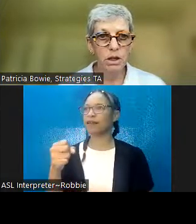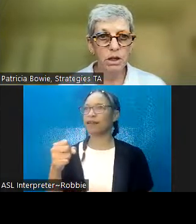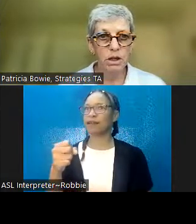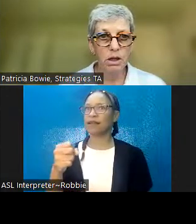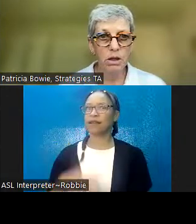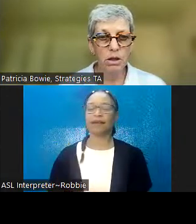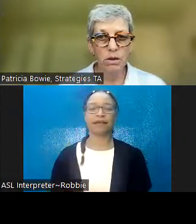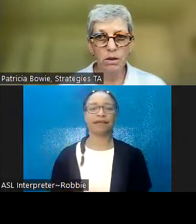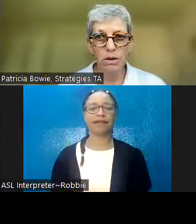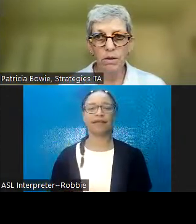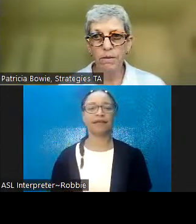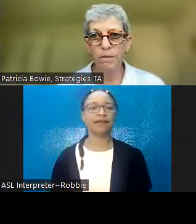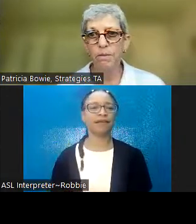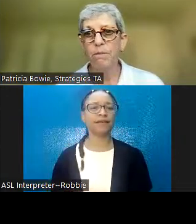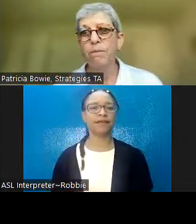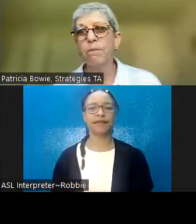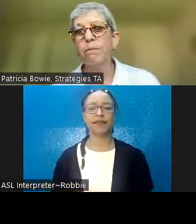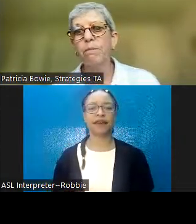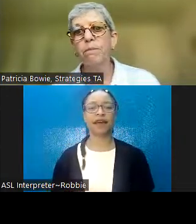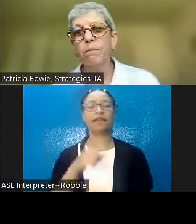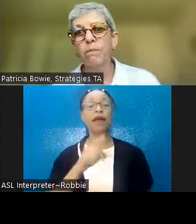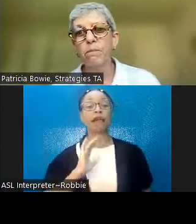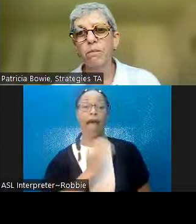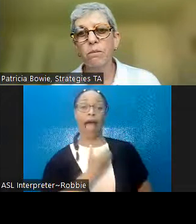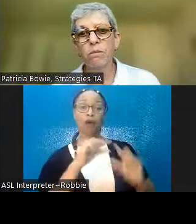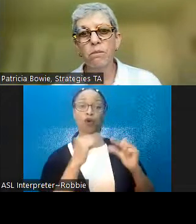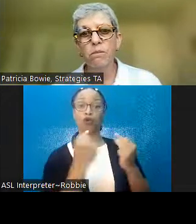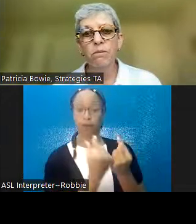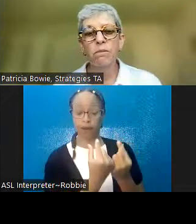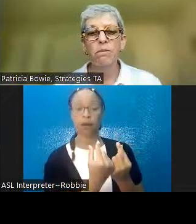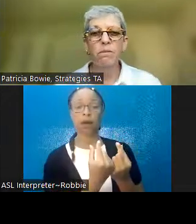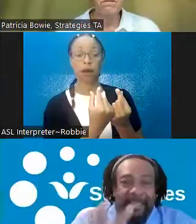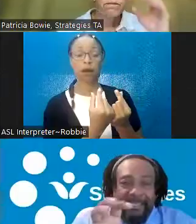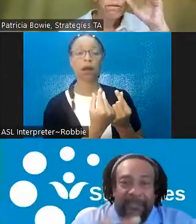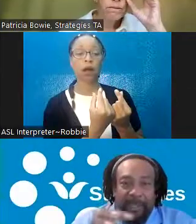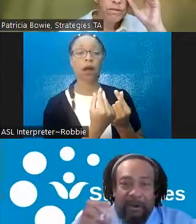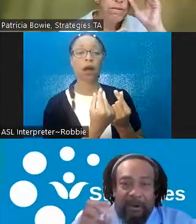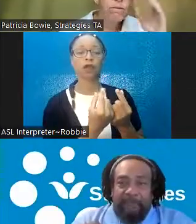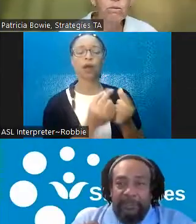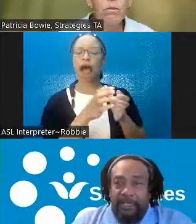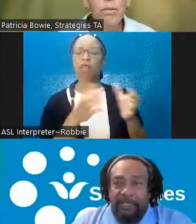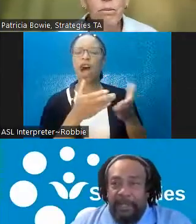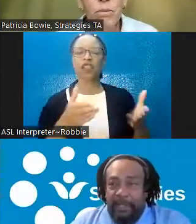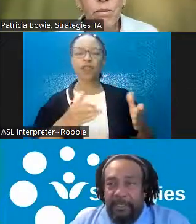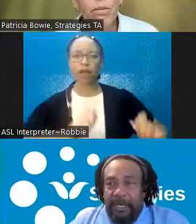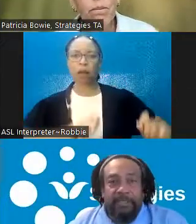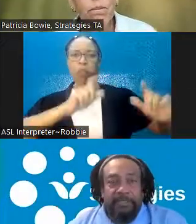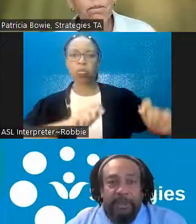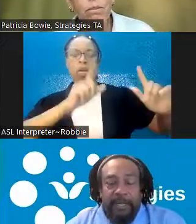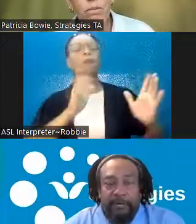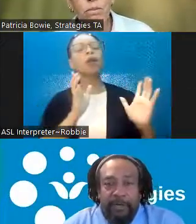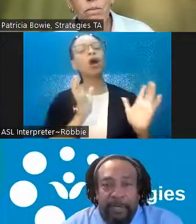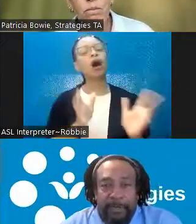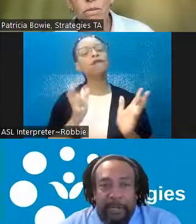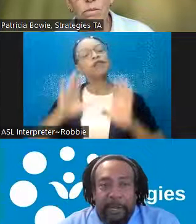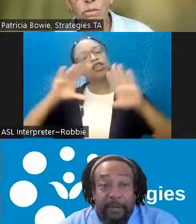Since this was our group 1, I'll jump in. Although we put a lot of things up there, our conversation began to